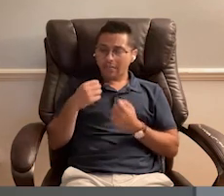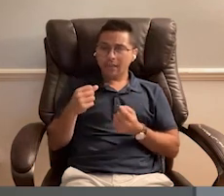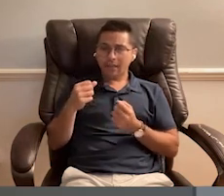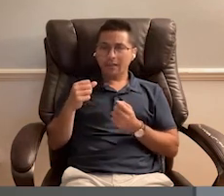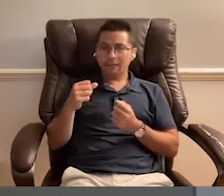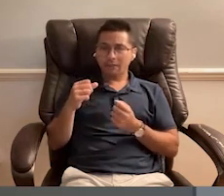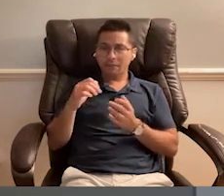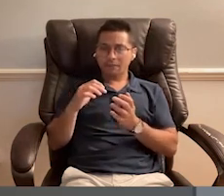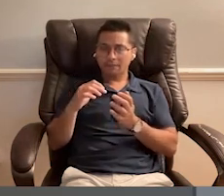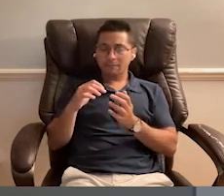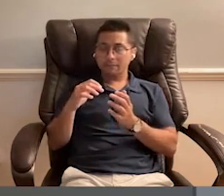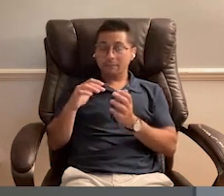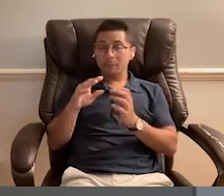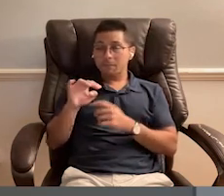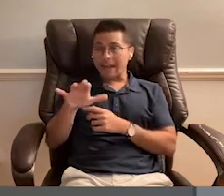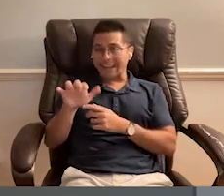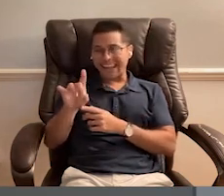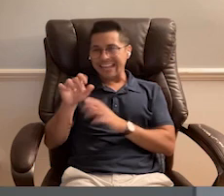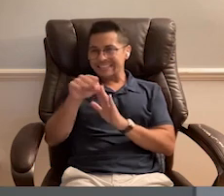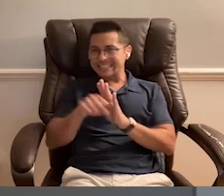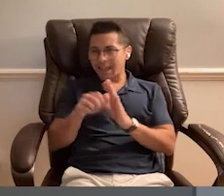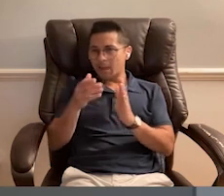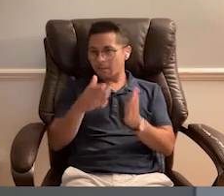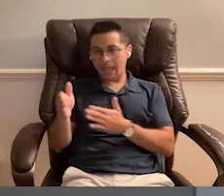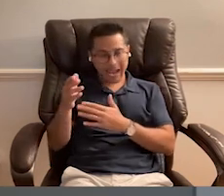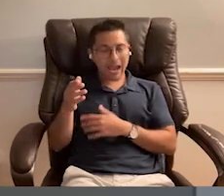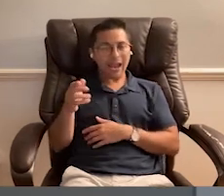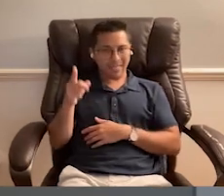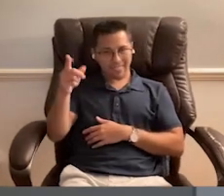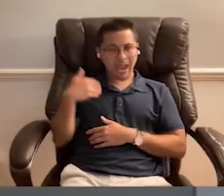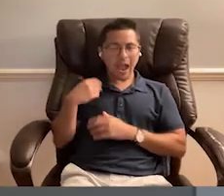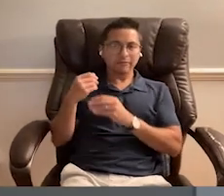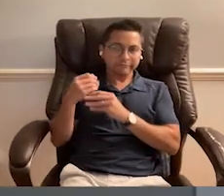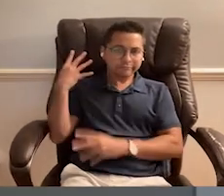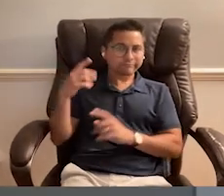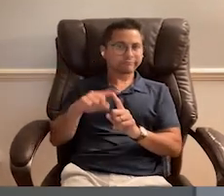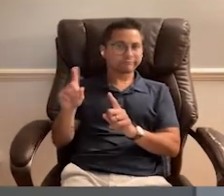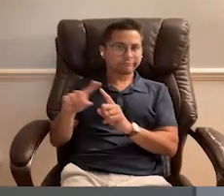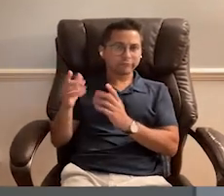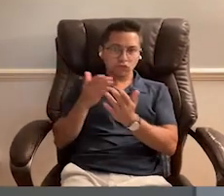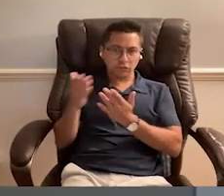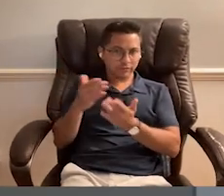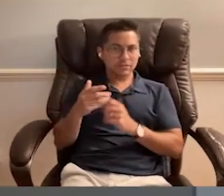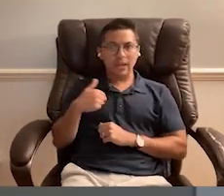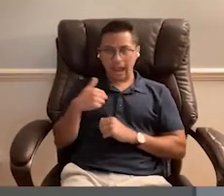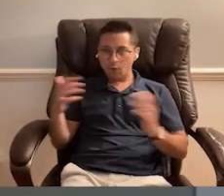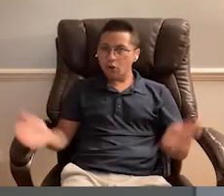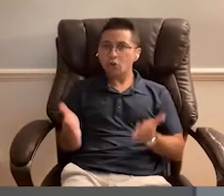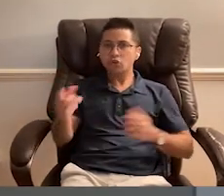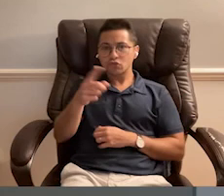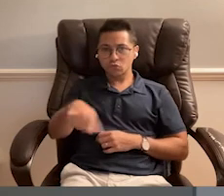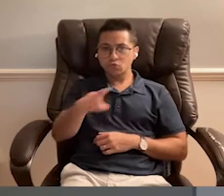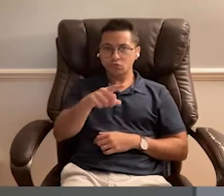the Agency for Healthcare Administration's Medicaid state plan, if you meet the criteria for Medicaid for your loved one. They have a